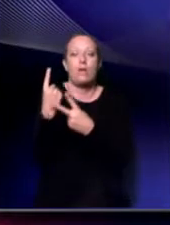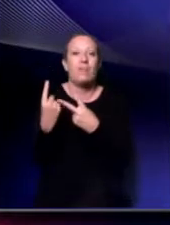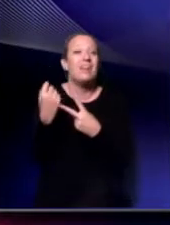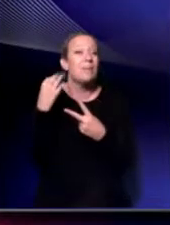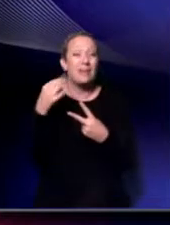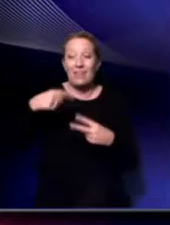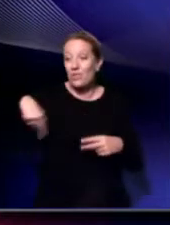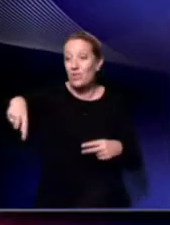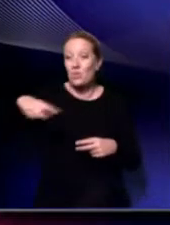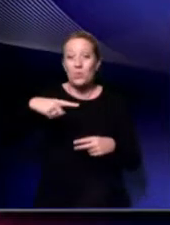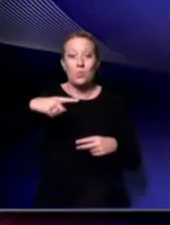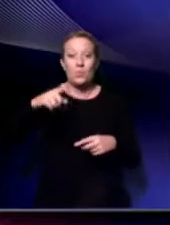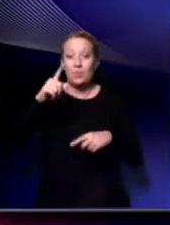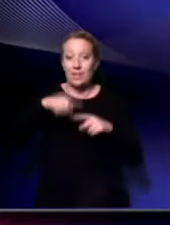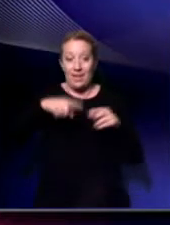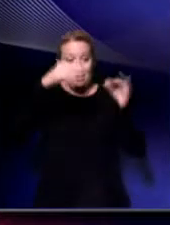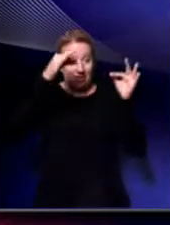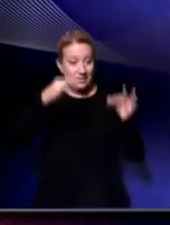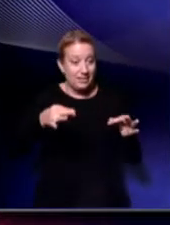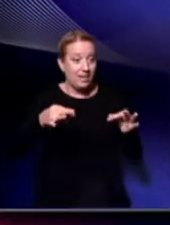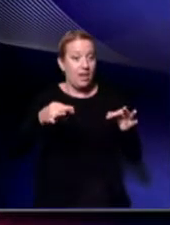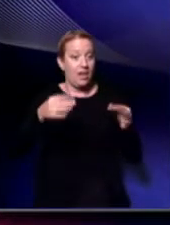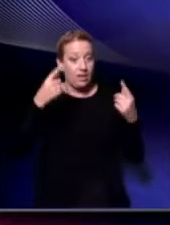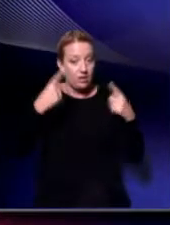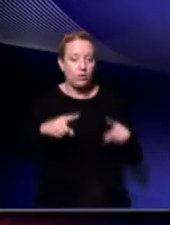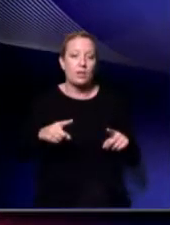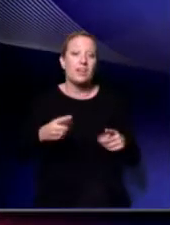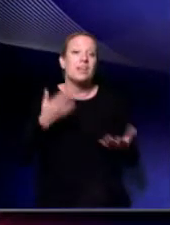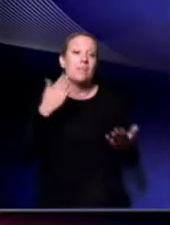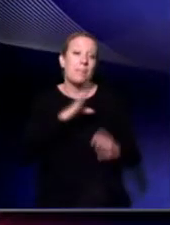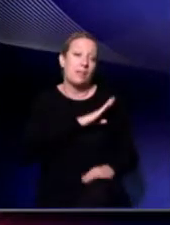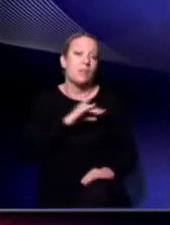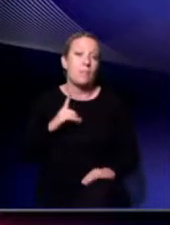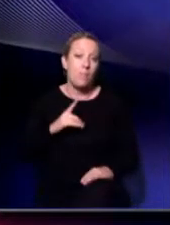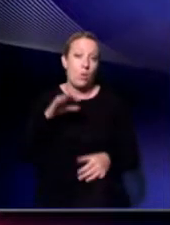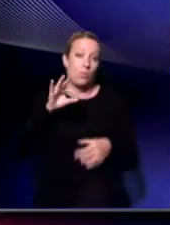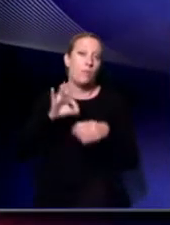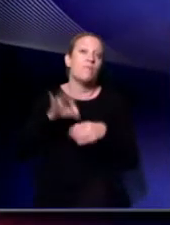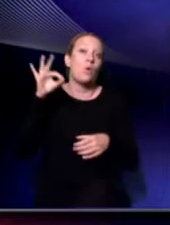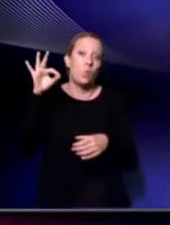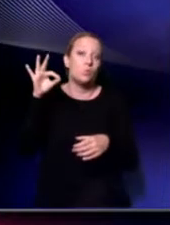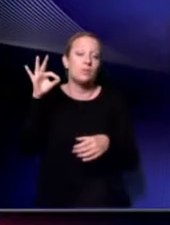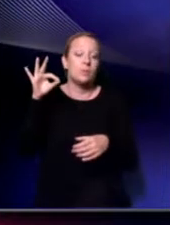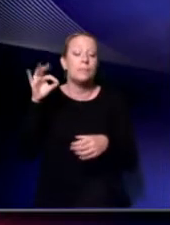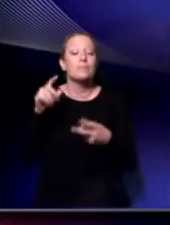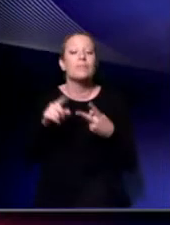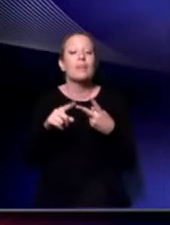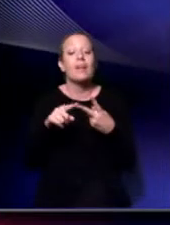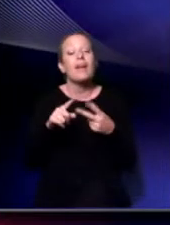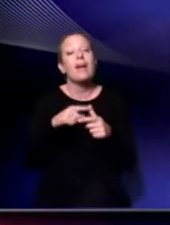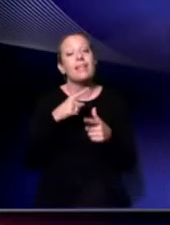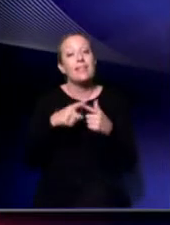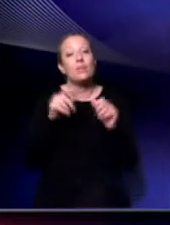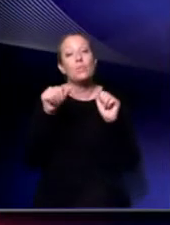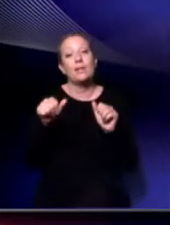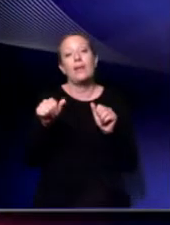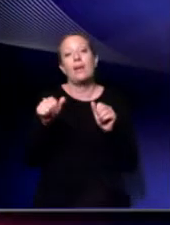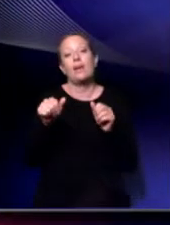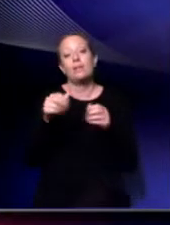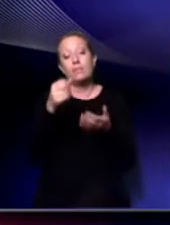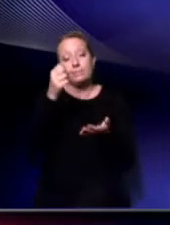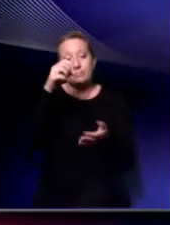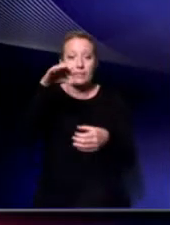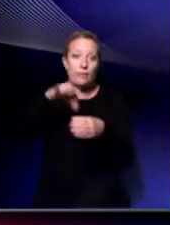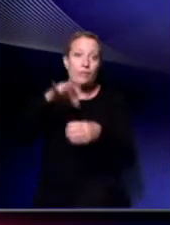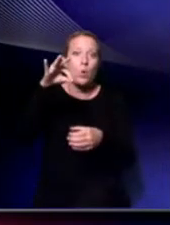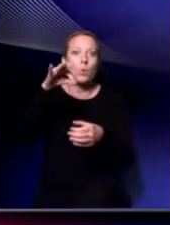to go to the full board, and then we would vote on whatever that action item, be it modification to policy and